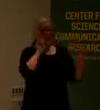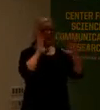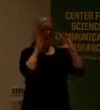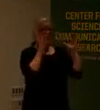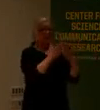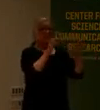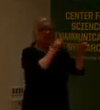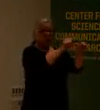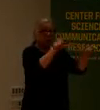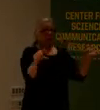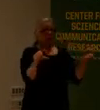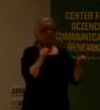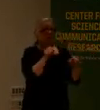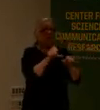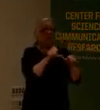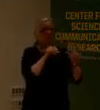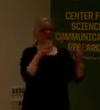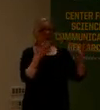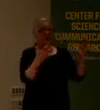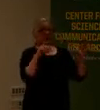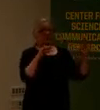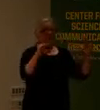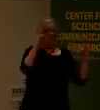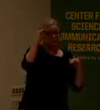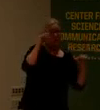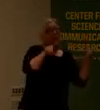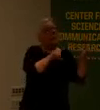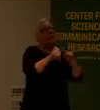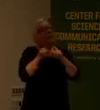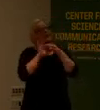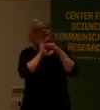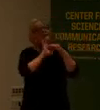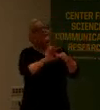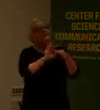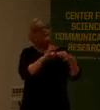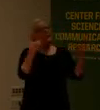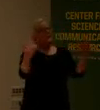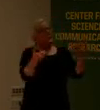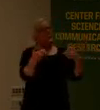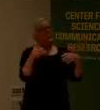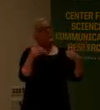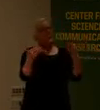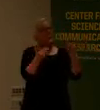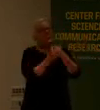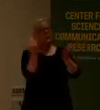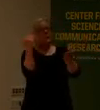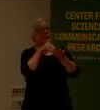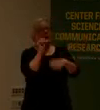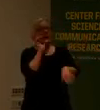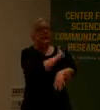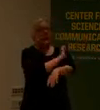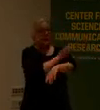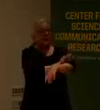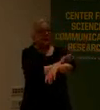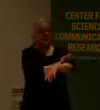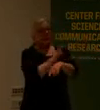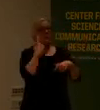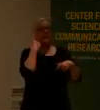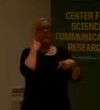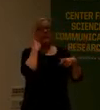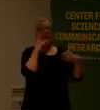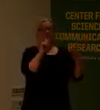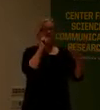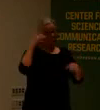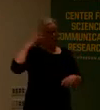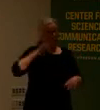are disproportionately bearing the brunt, but also connected to renewable energy to be able to have that interconnected benefit of not